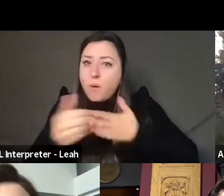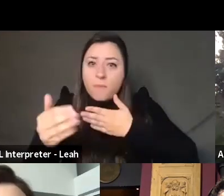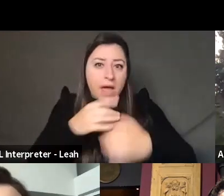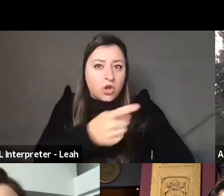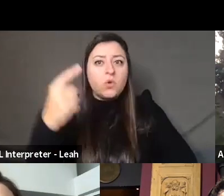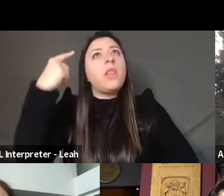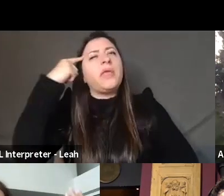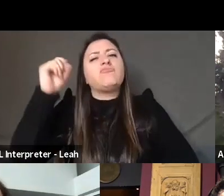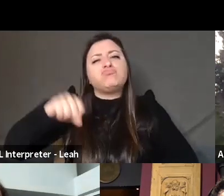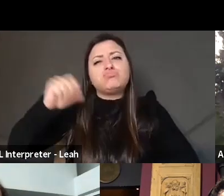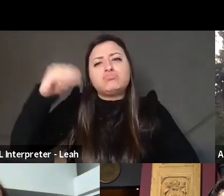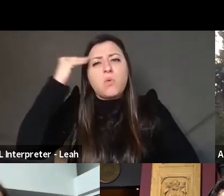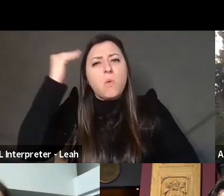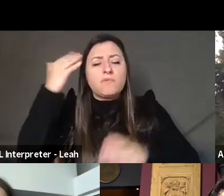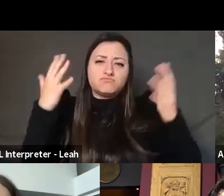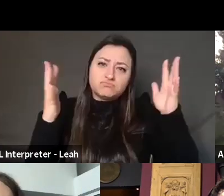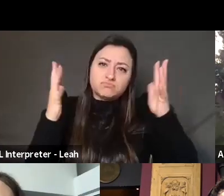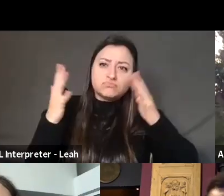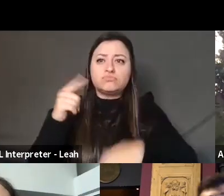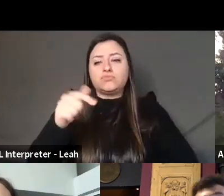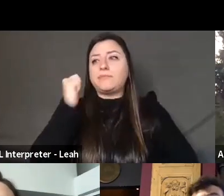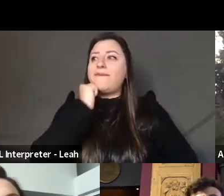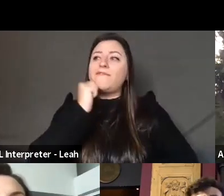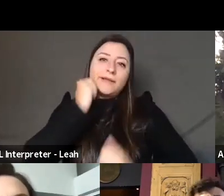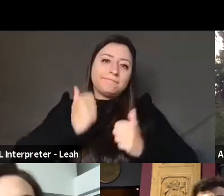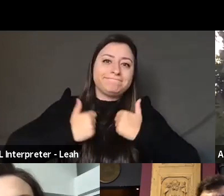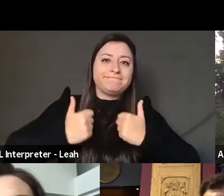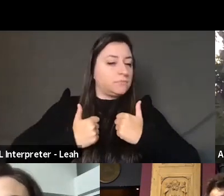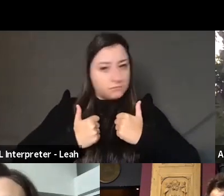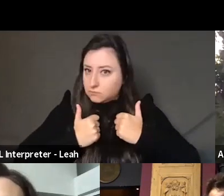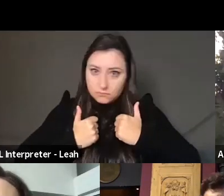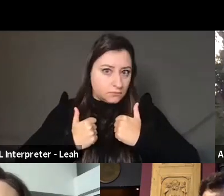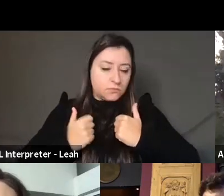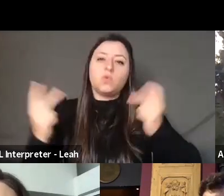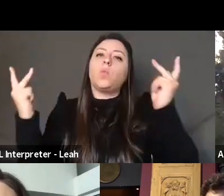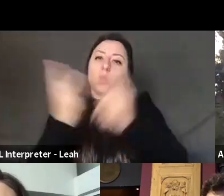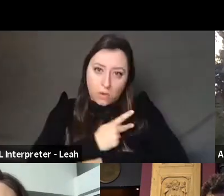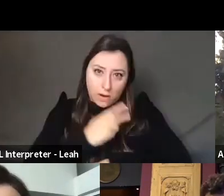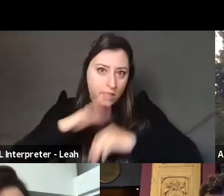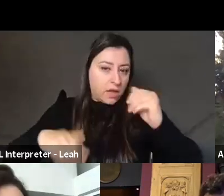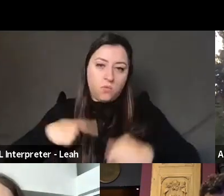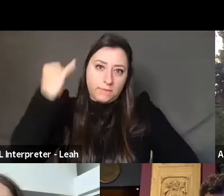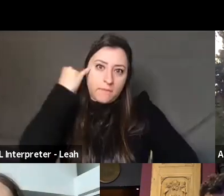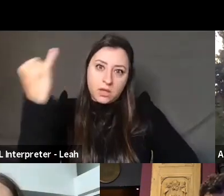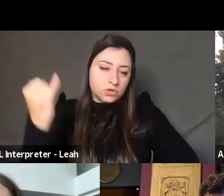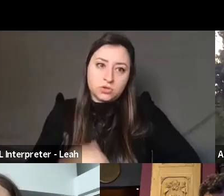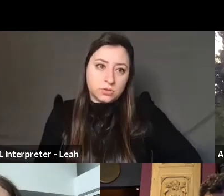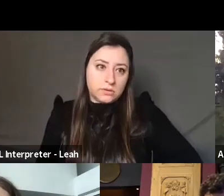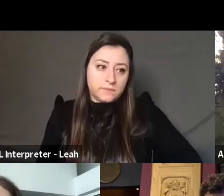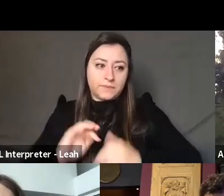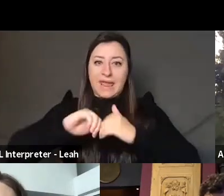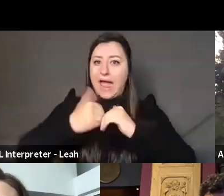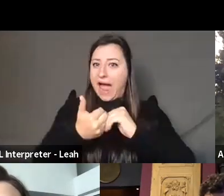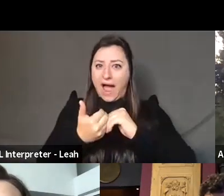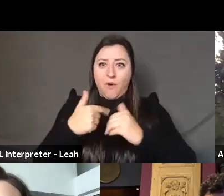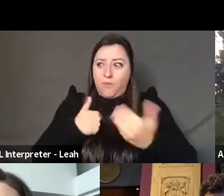know, even those who are living it day to day, it's worse than we'd ever imagined. How did we get to a